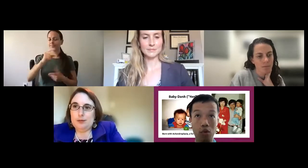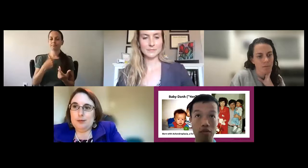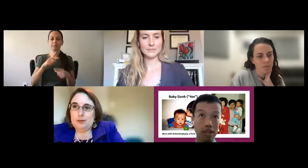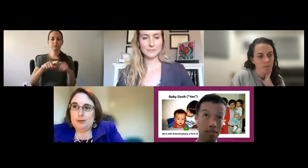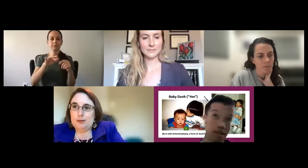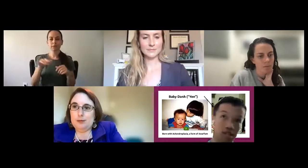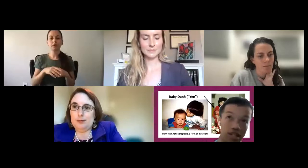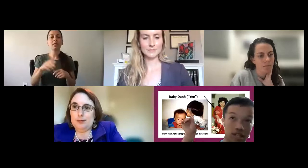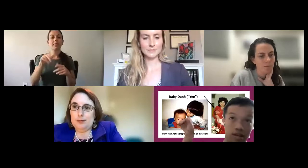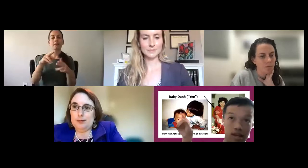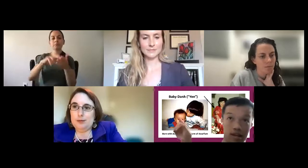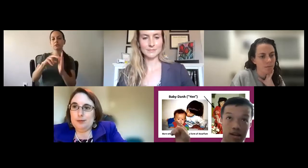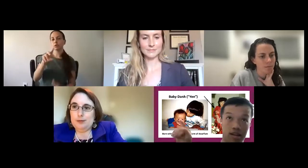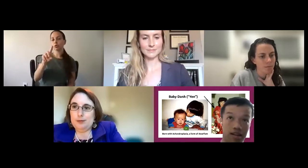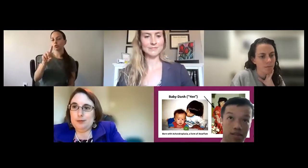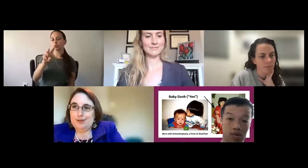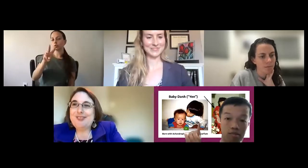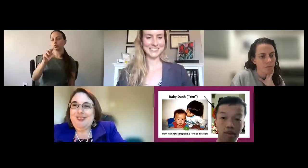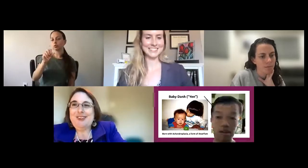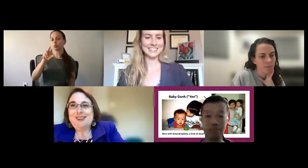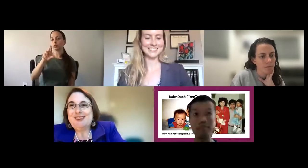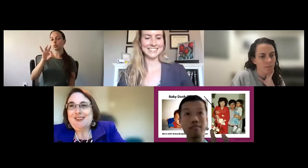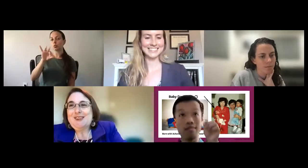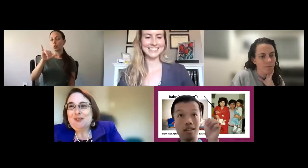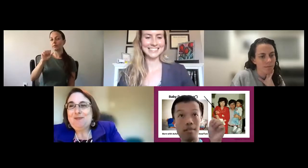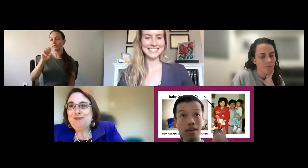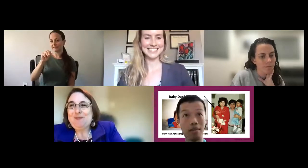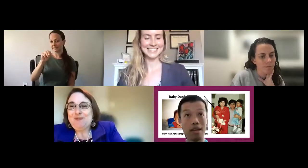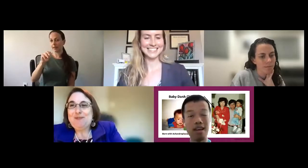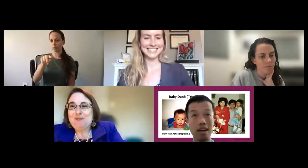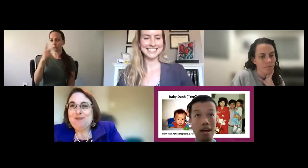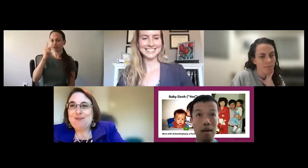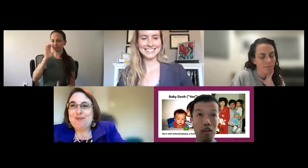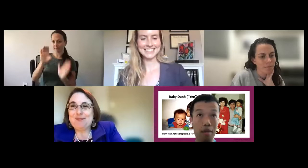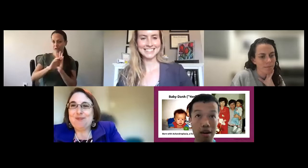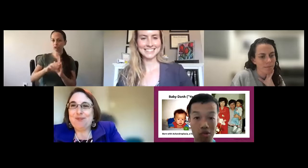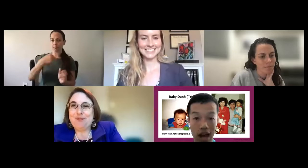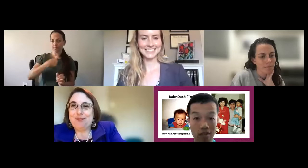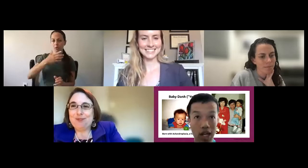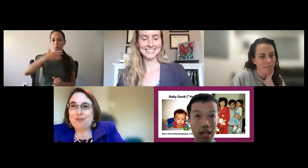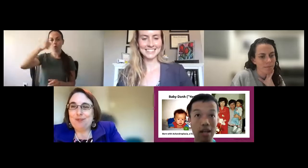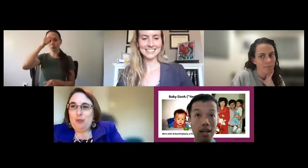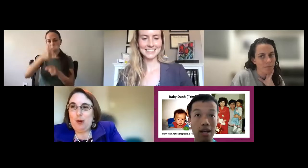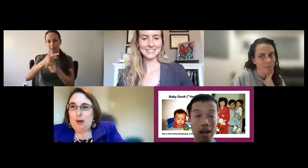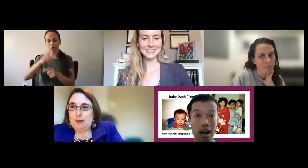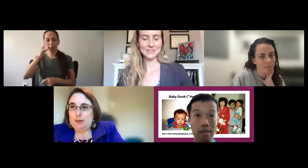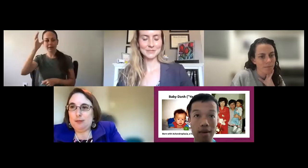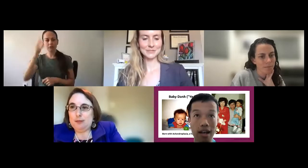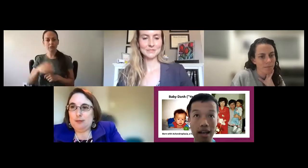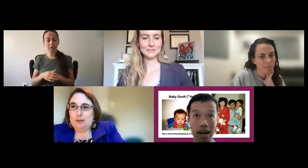which is a form of dwarfism. You can see me there. It's my older brother, my family. Both of my parents were average